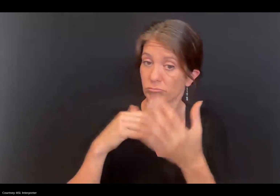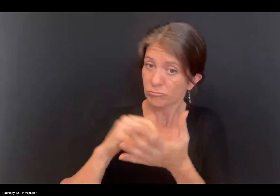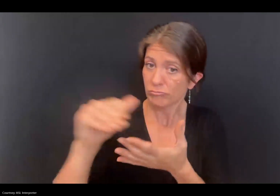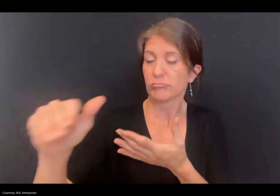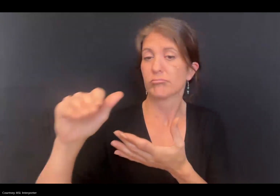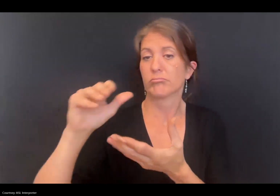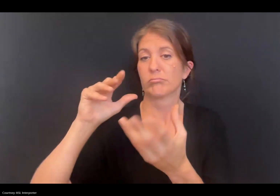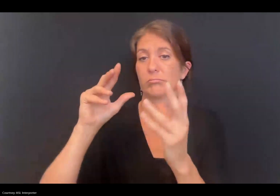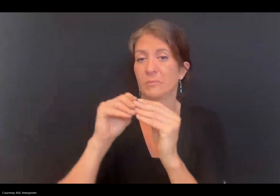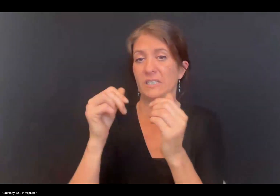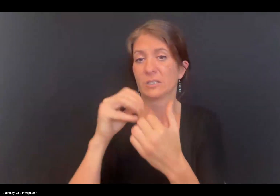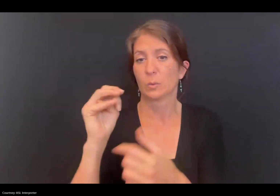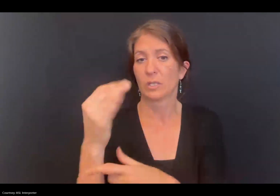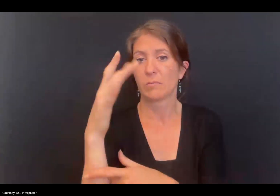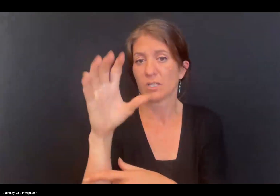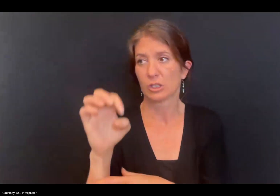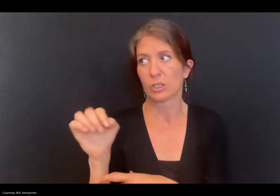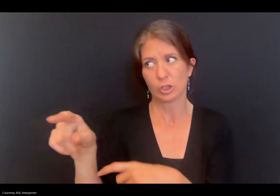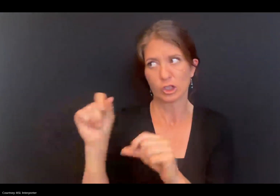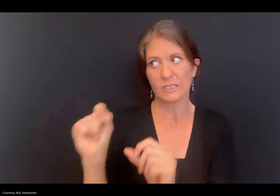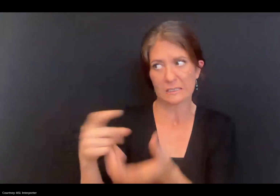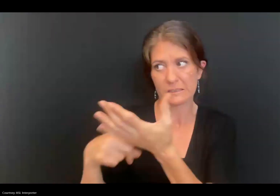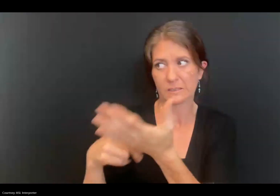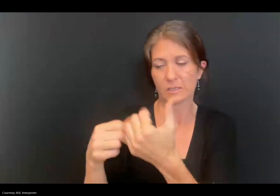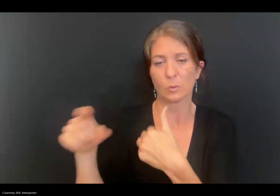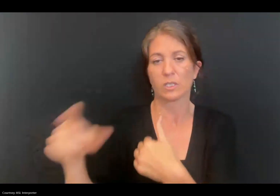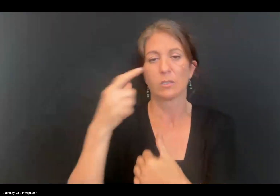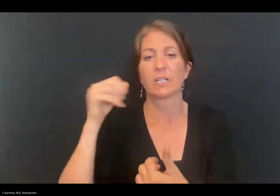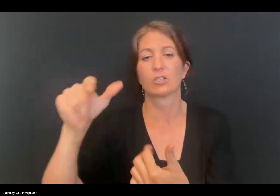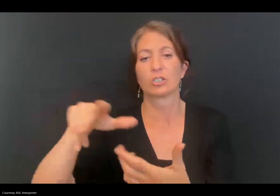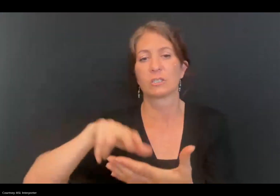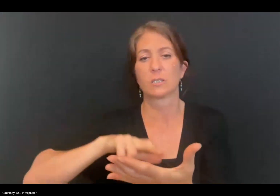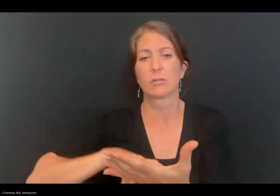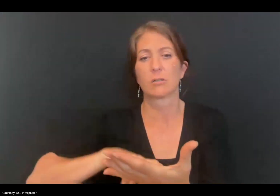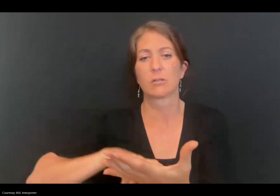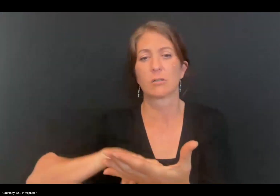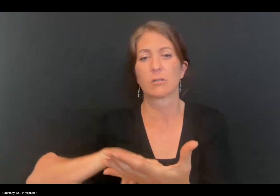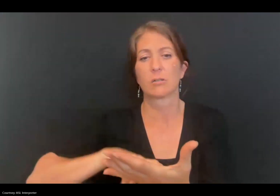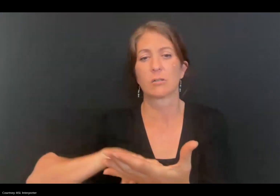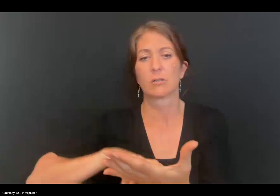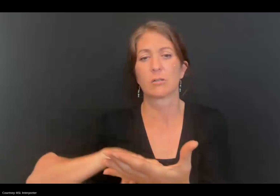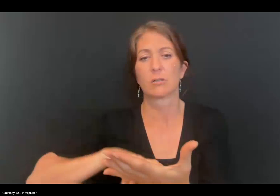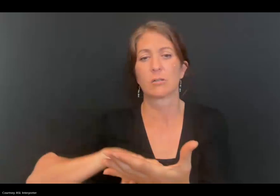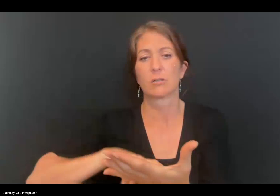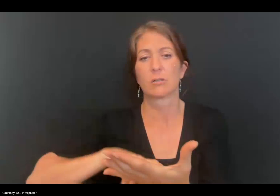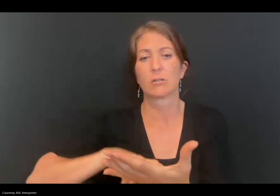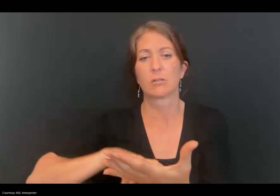these issues because she is the contract holder of the ACM contract.